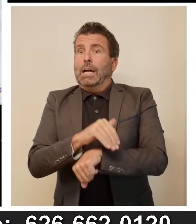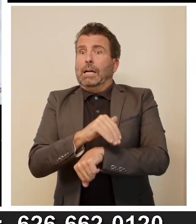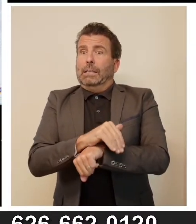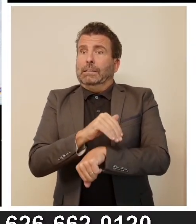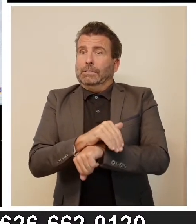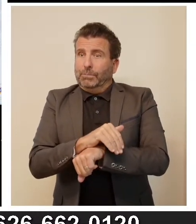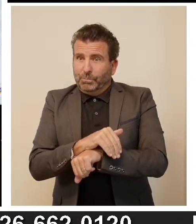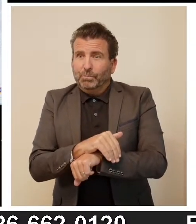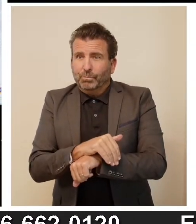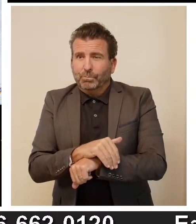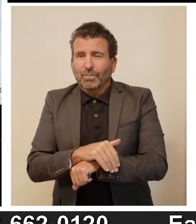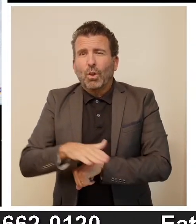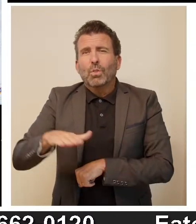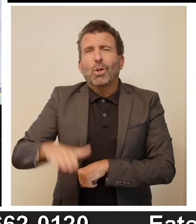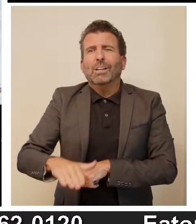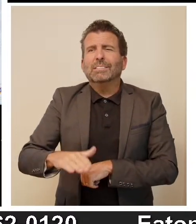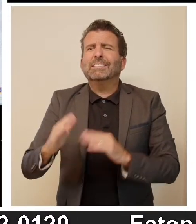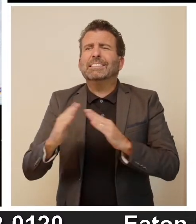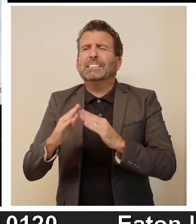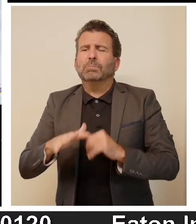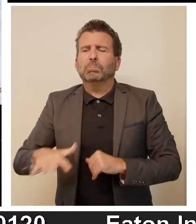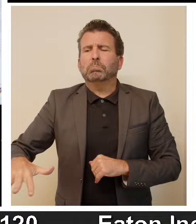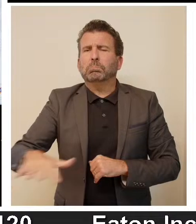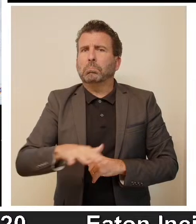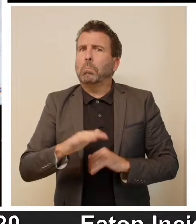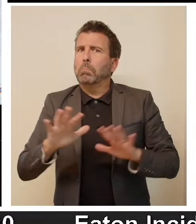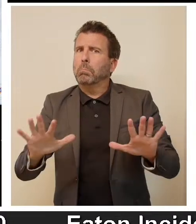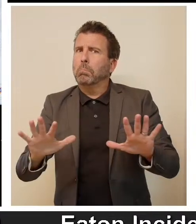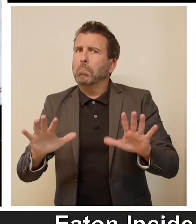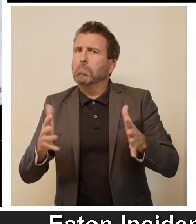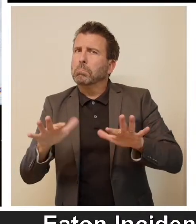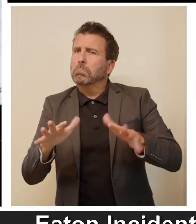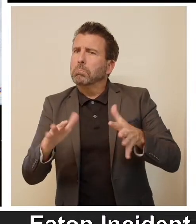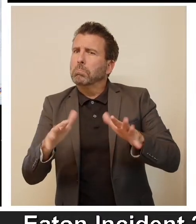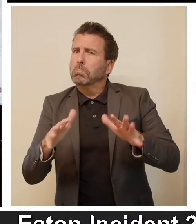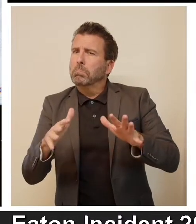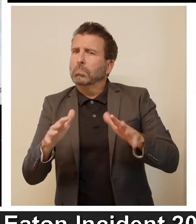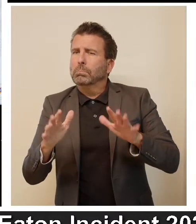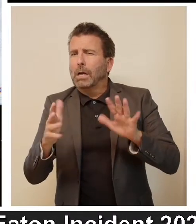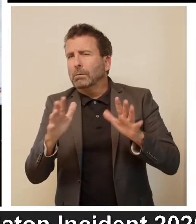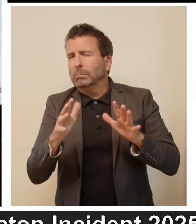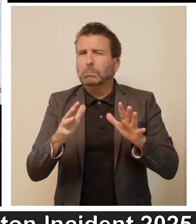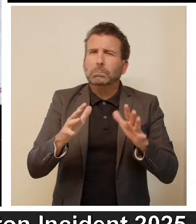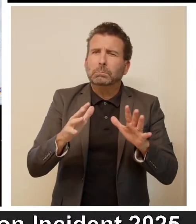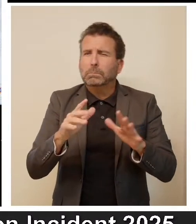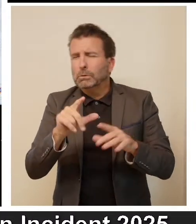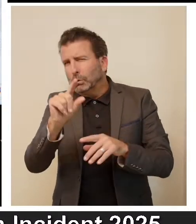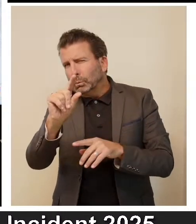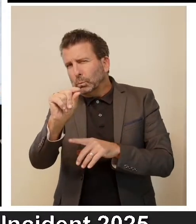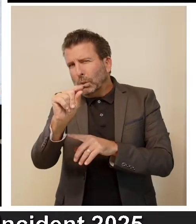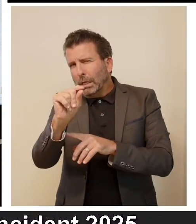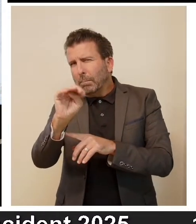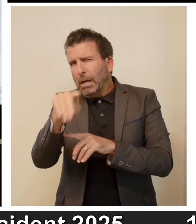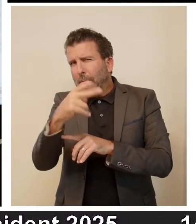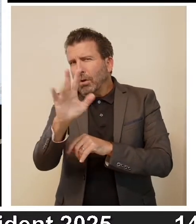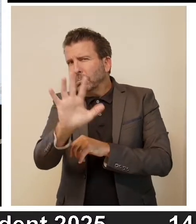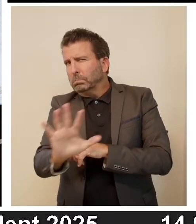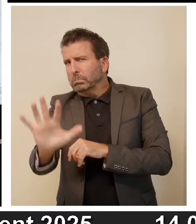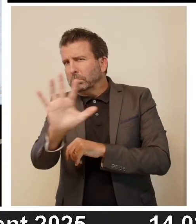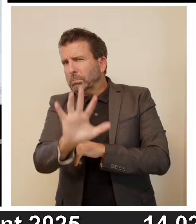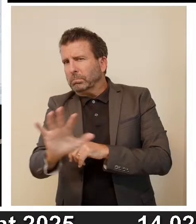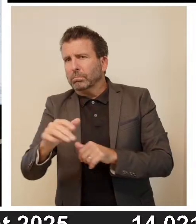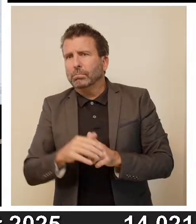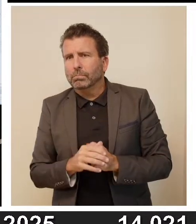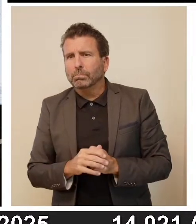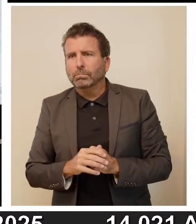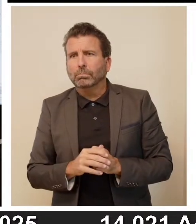lower elevations. Maybe some occasional gusts still through the evening, 20 to 30 miles an hour. But those kind of mid and upper elevation areas will still